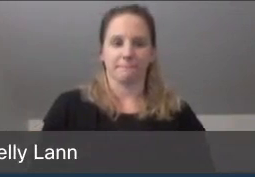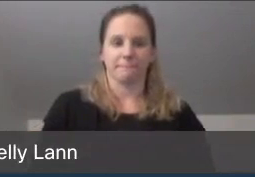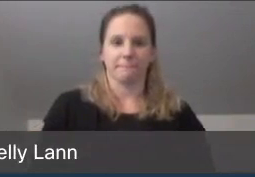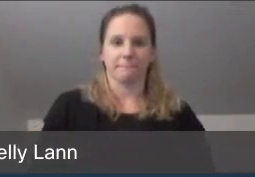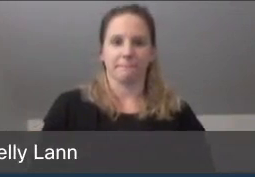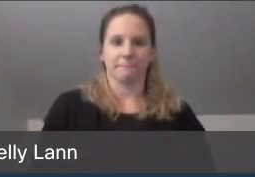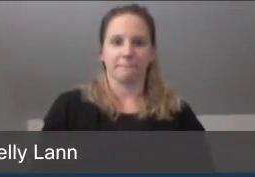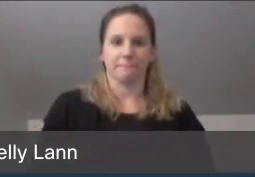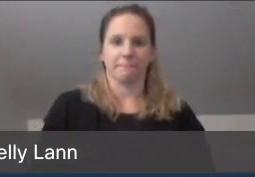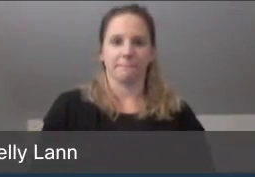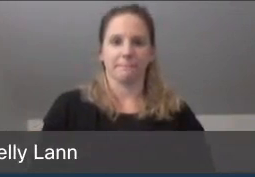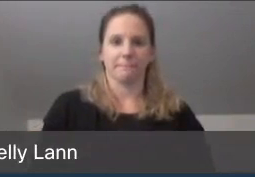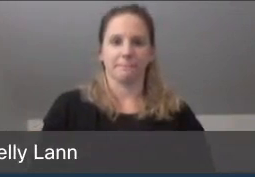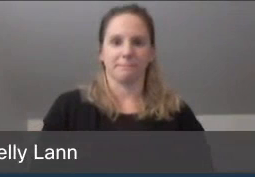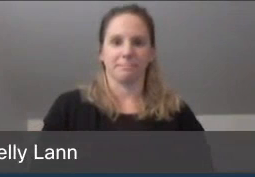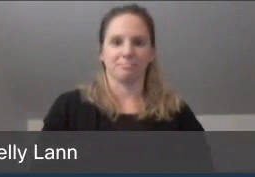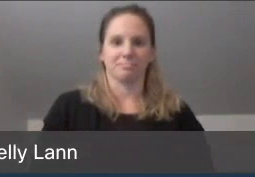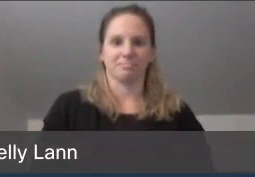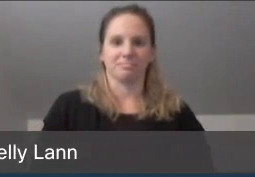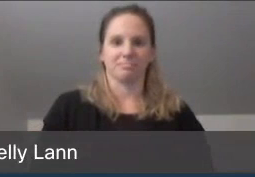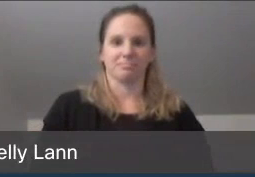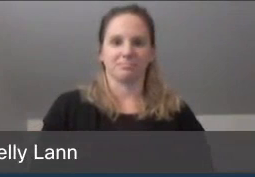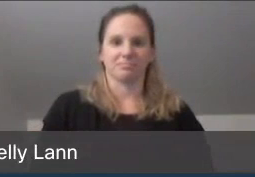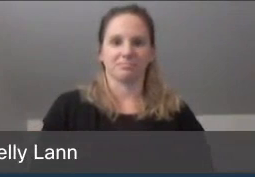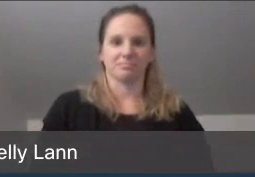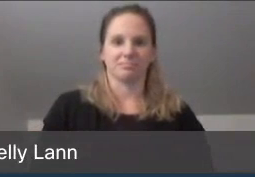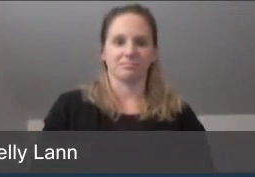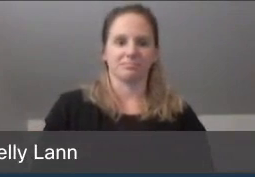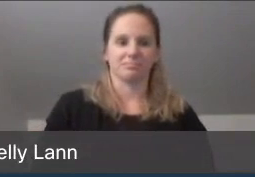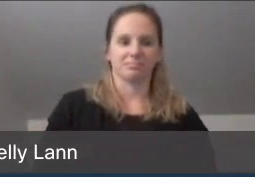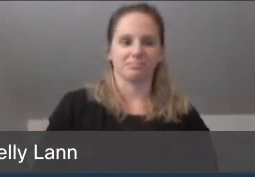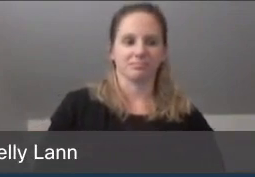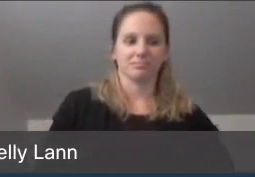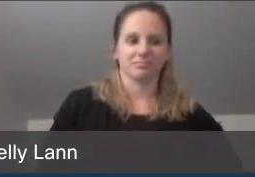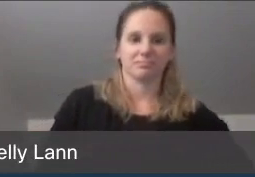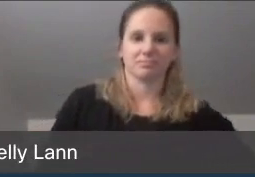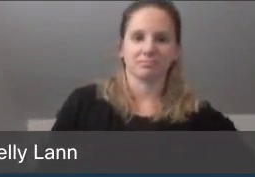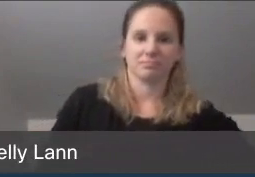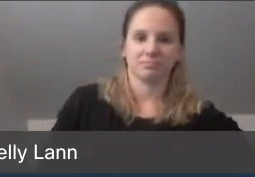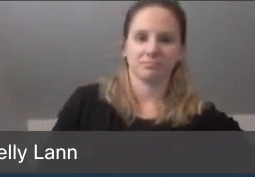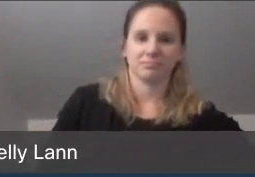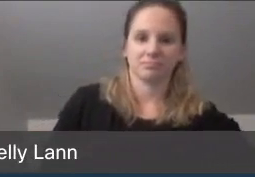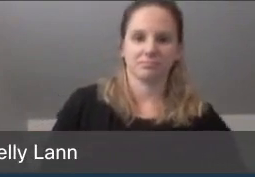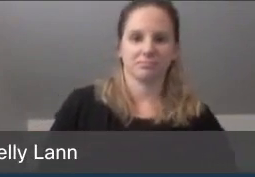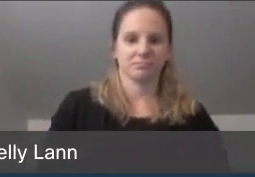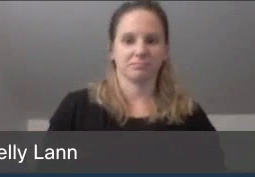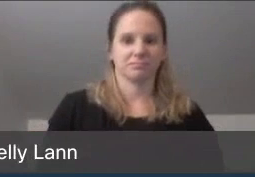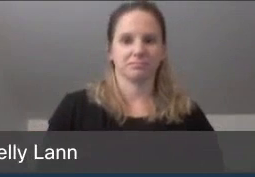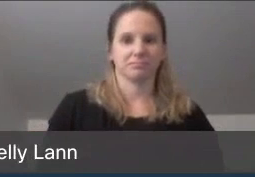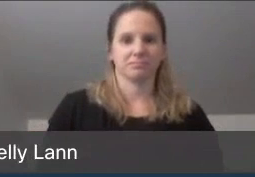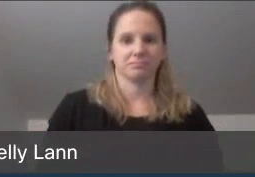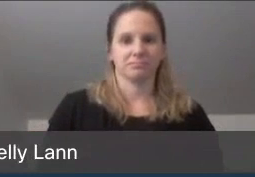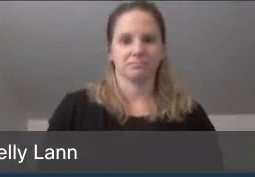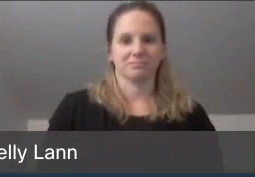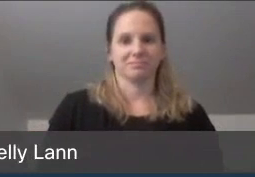experiencing vicarious trauma, but there is this balancing of, sometimes it's referred to vicarious trauma and vicarious